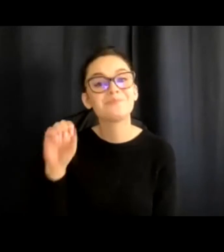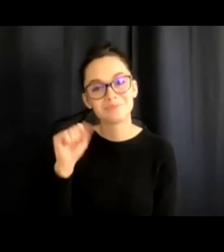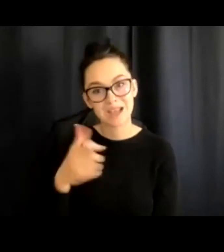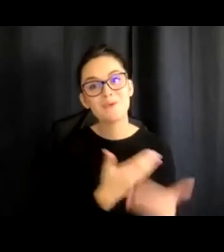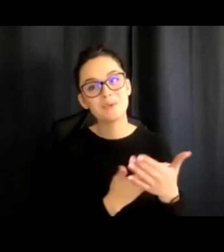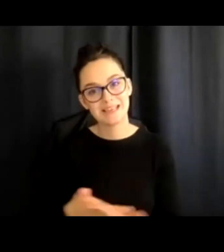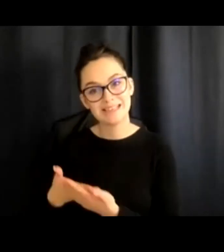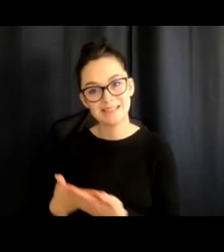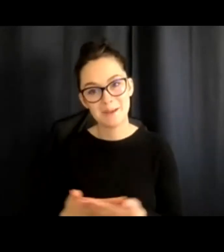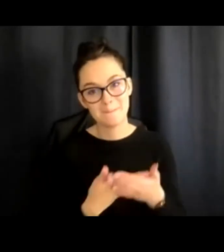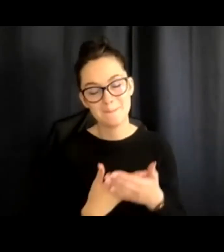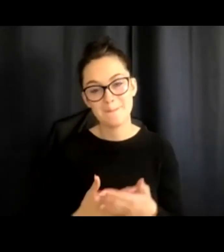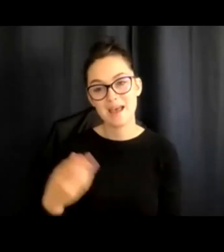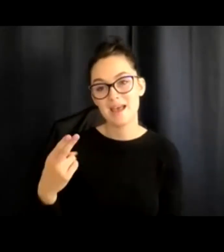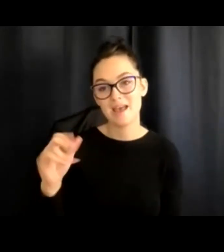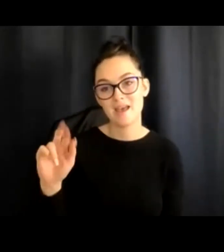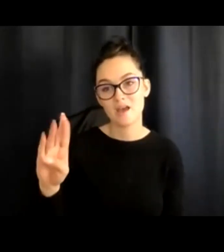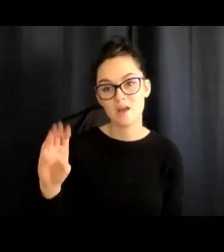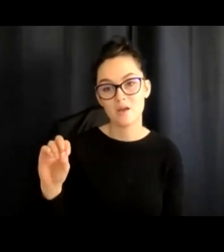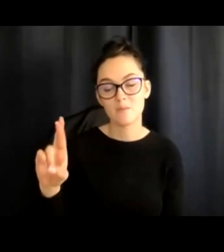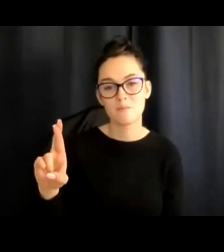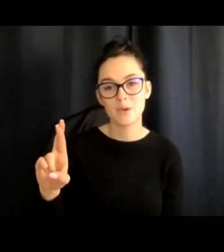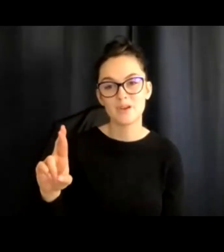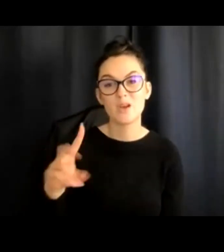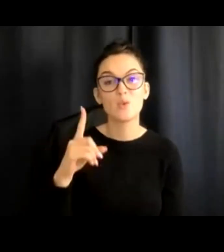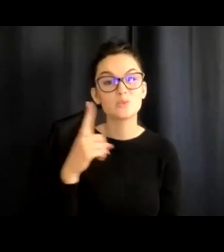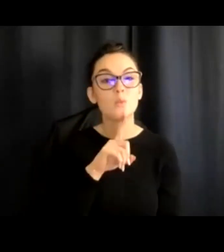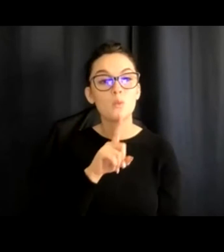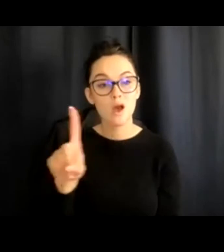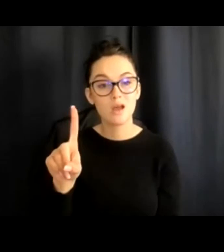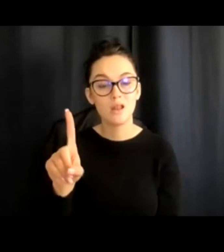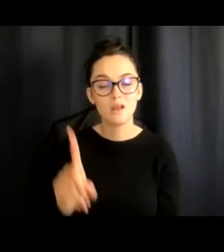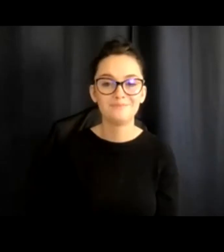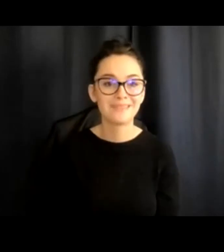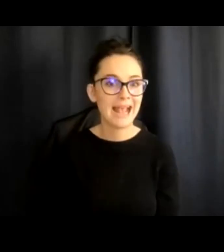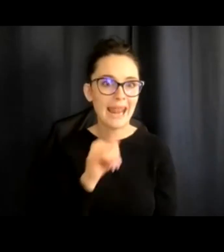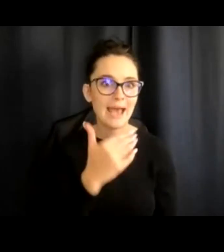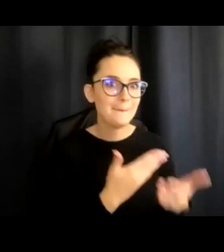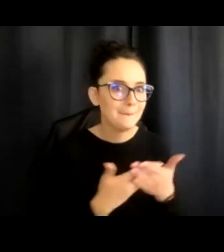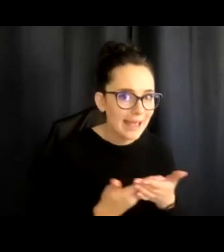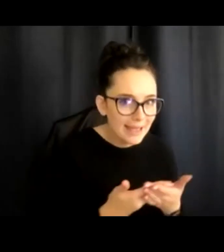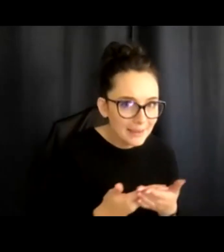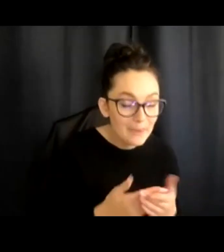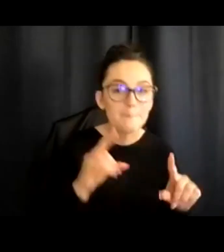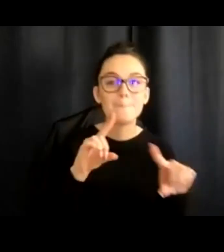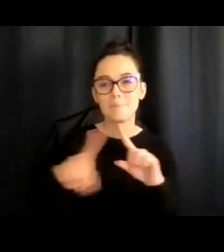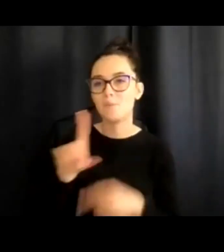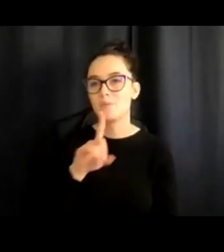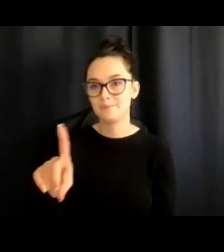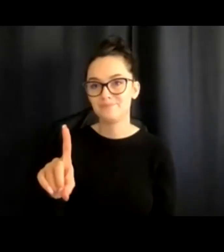harbor seal. It was 1 year old, not a baby, but it was a year-old harbor seal. It was born last May.